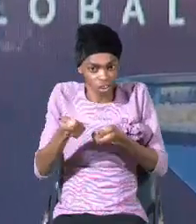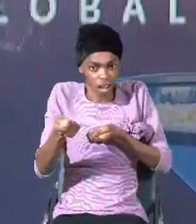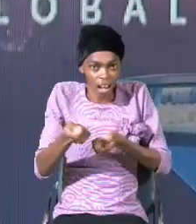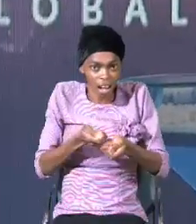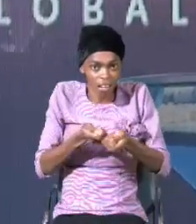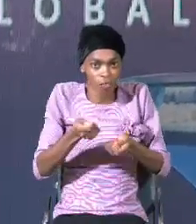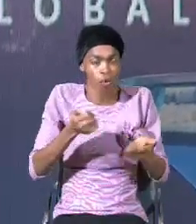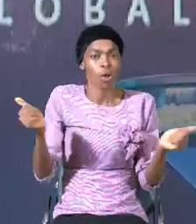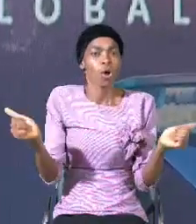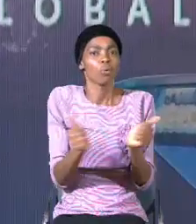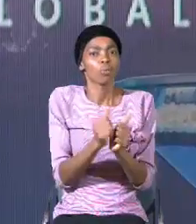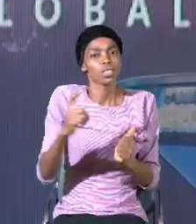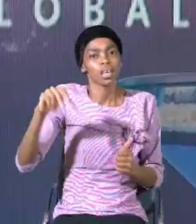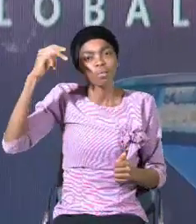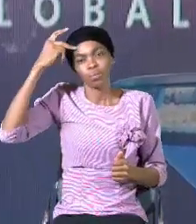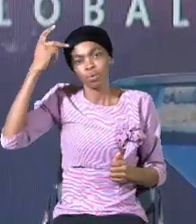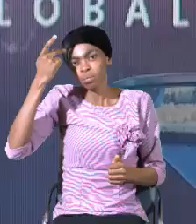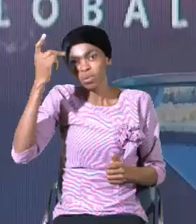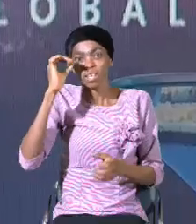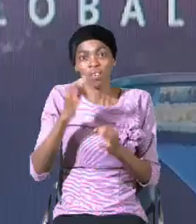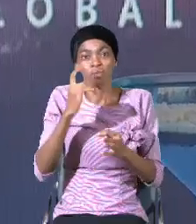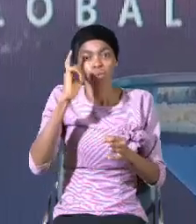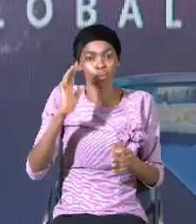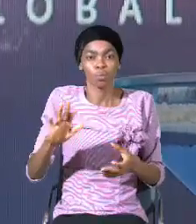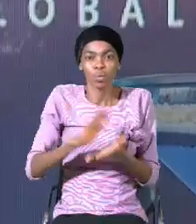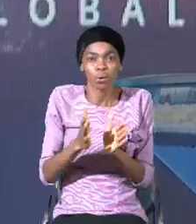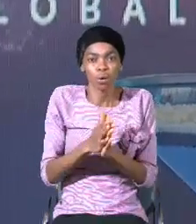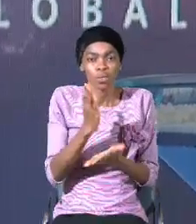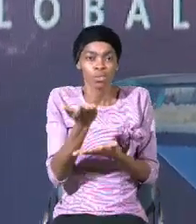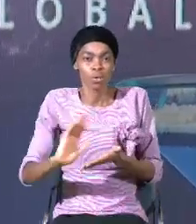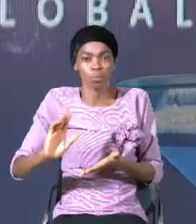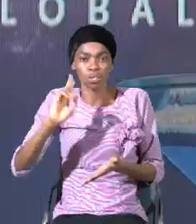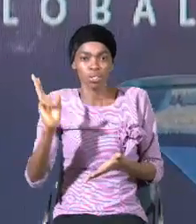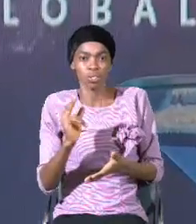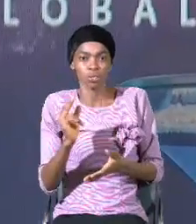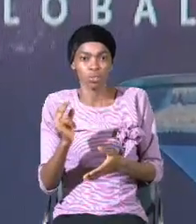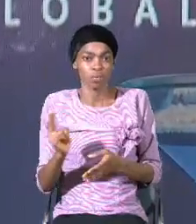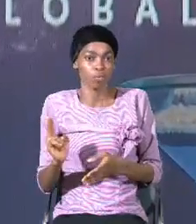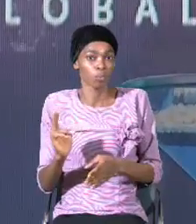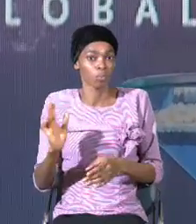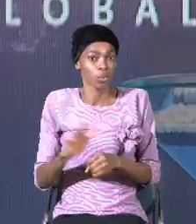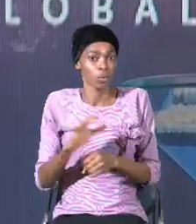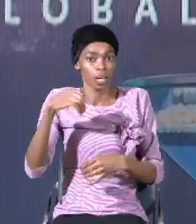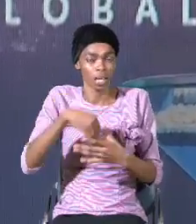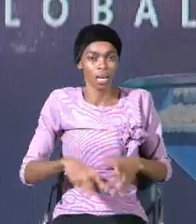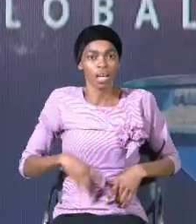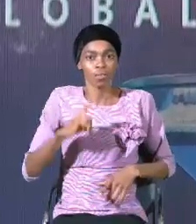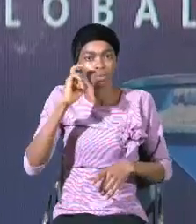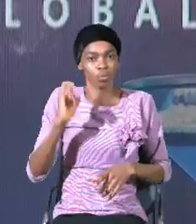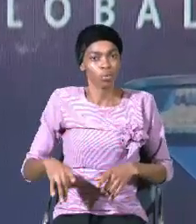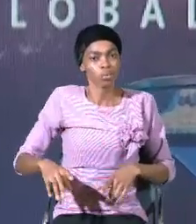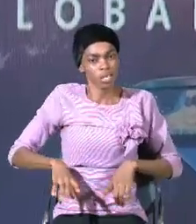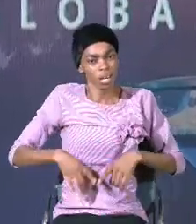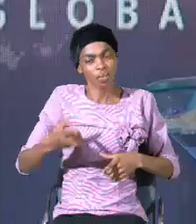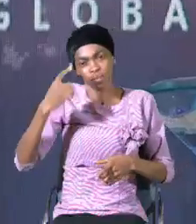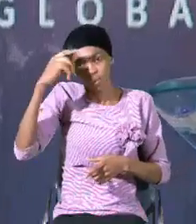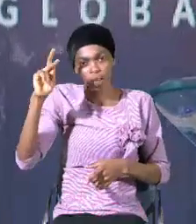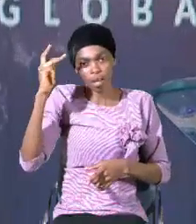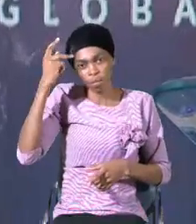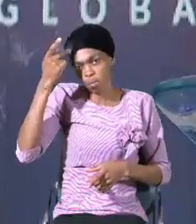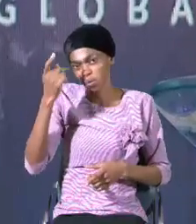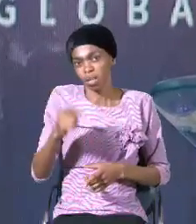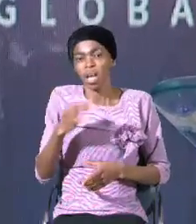If you're going to amount to anything in life, you must drive for a purpose. A life that doesn't have